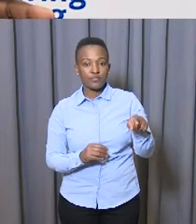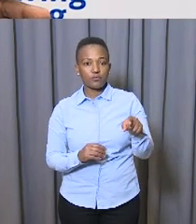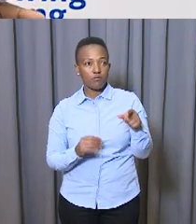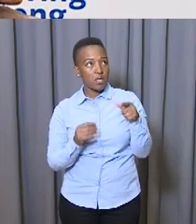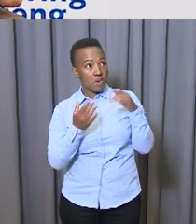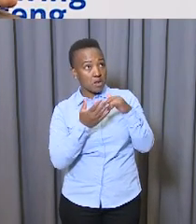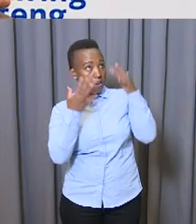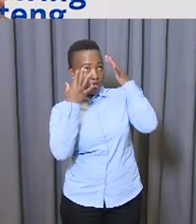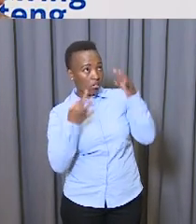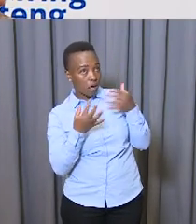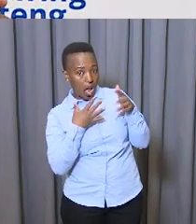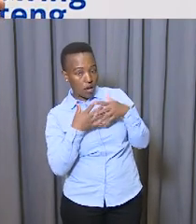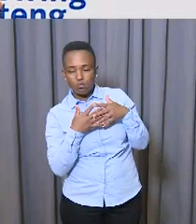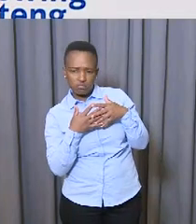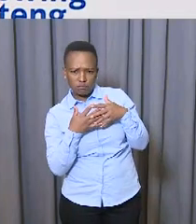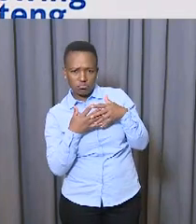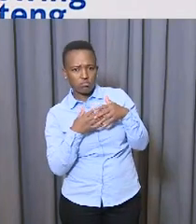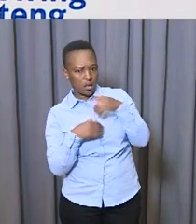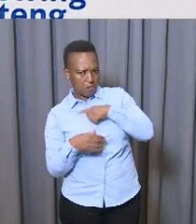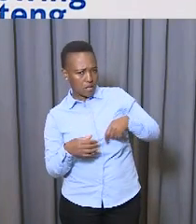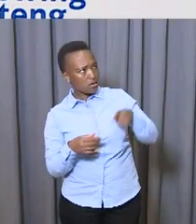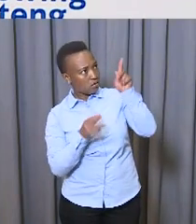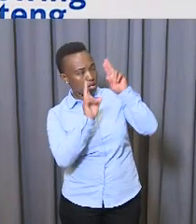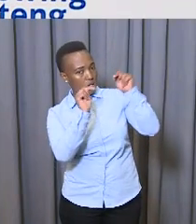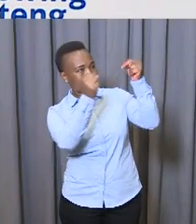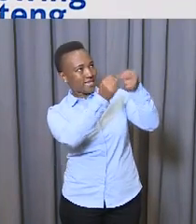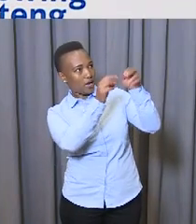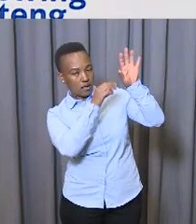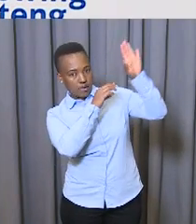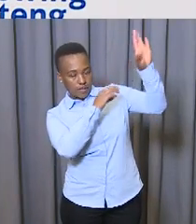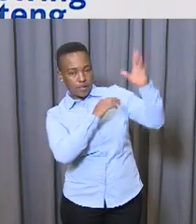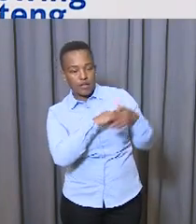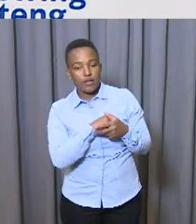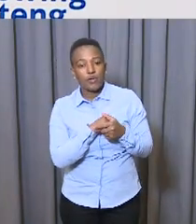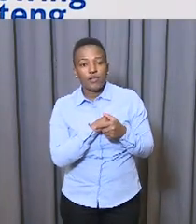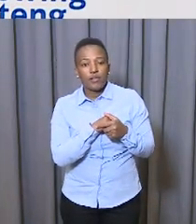made everywhere. We will go to the National Command Council.